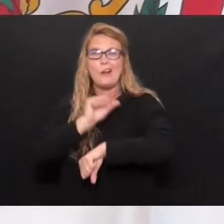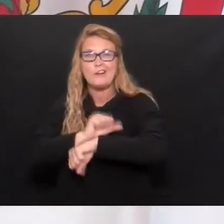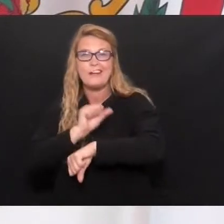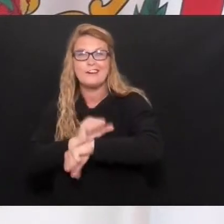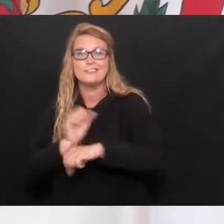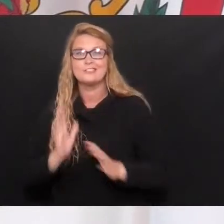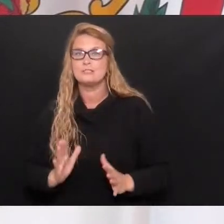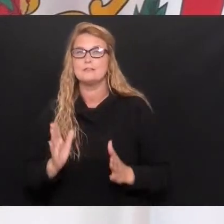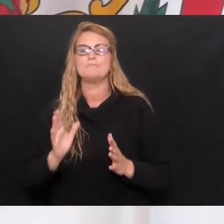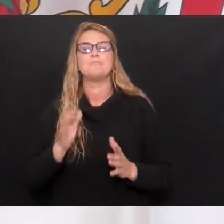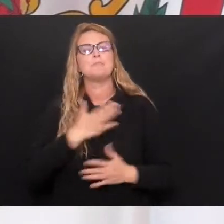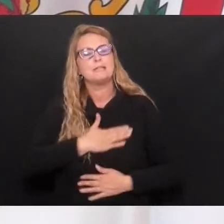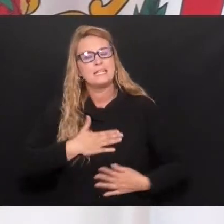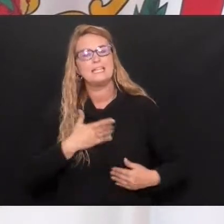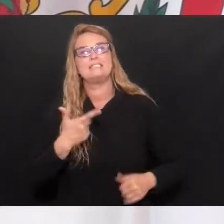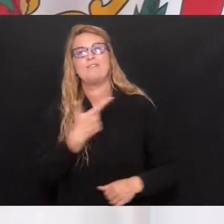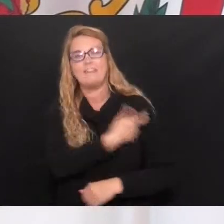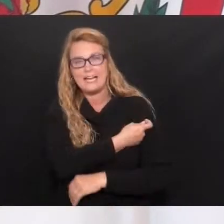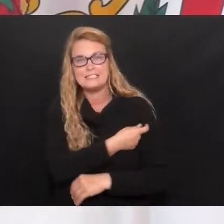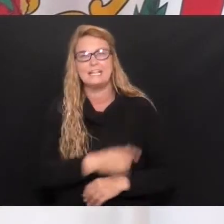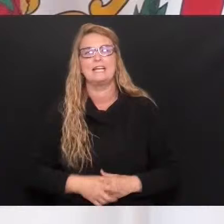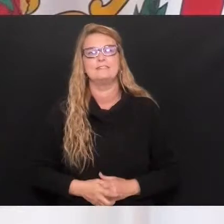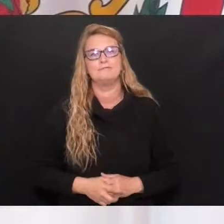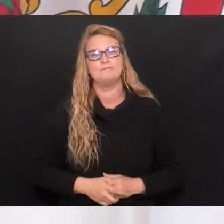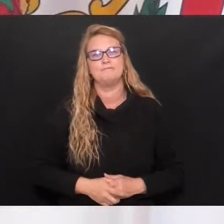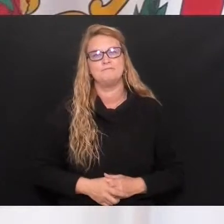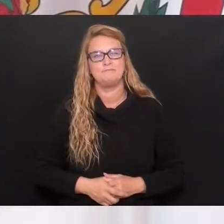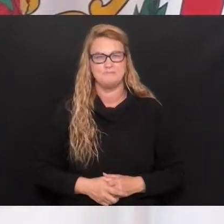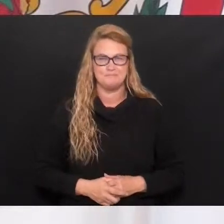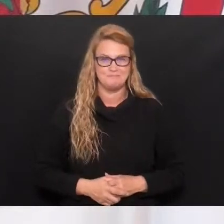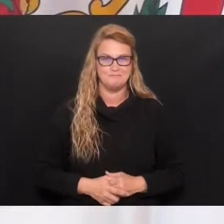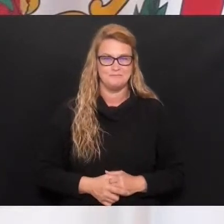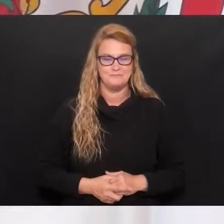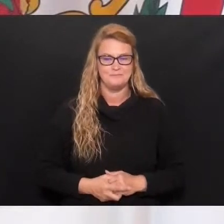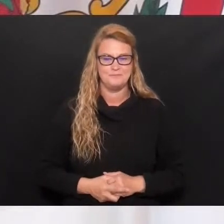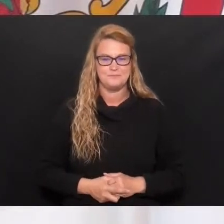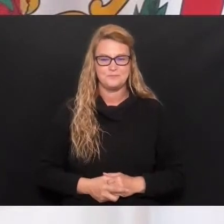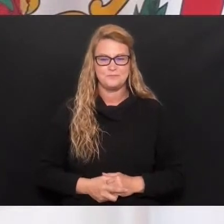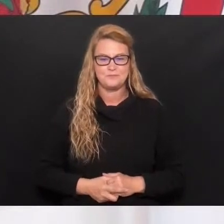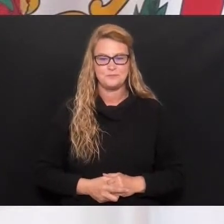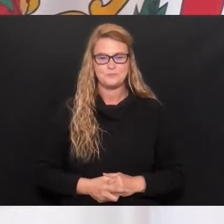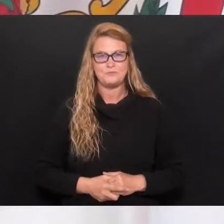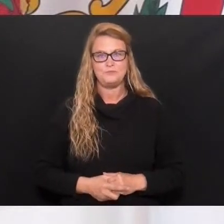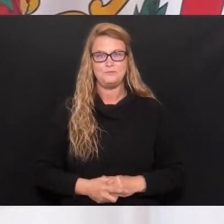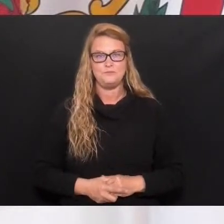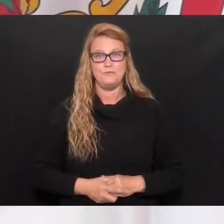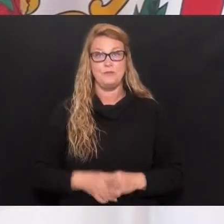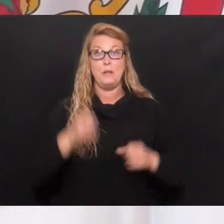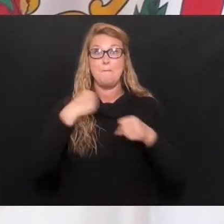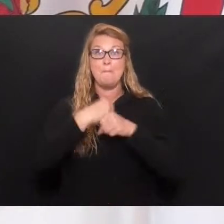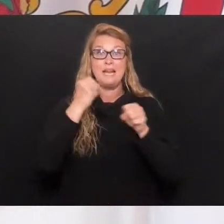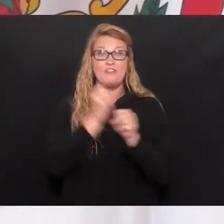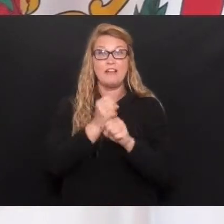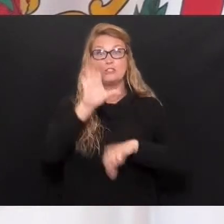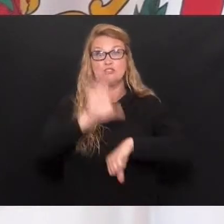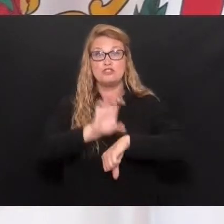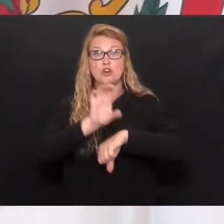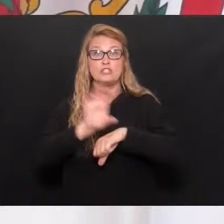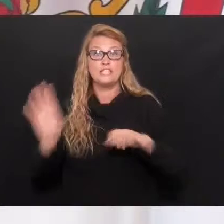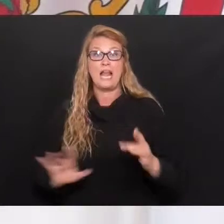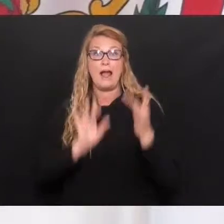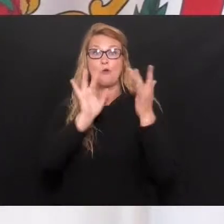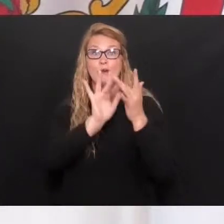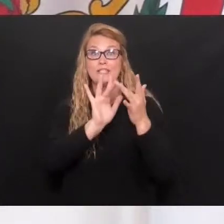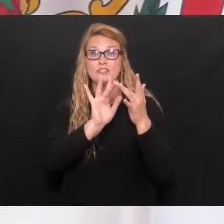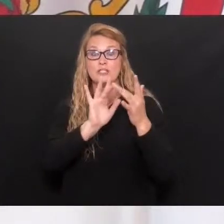Get vaccinated. Now, we've got to do this now. From the standpoint of our manufacturing and church outreach and